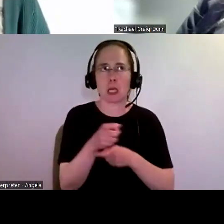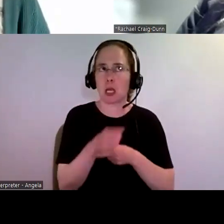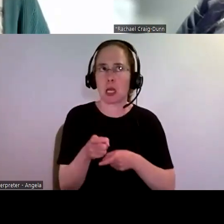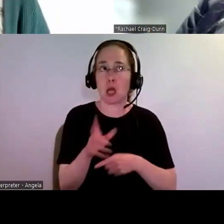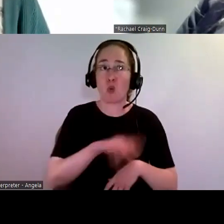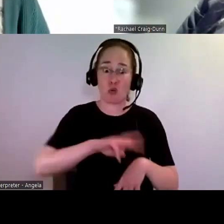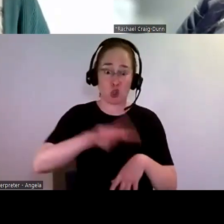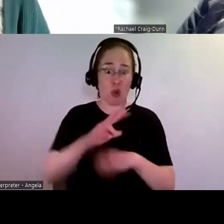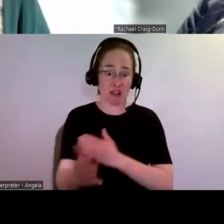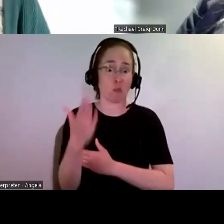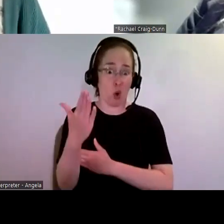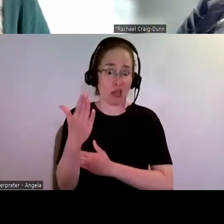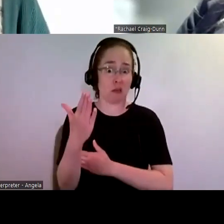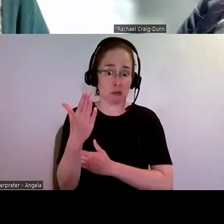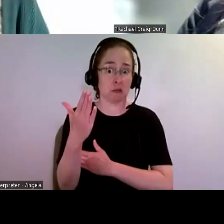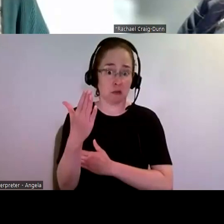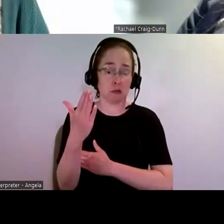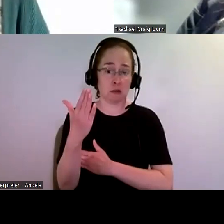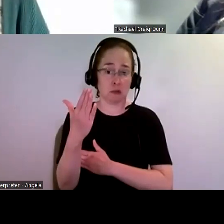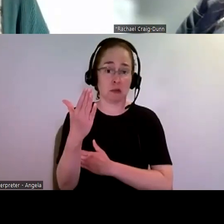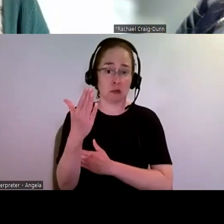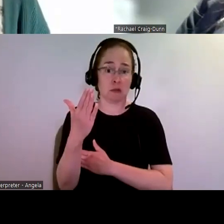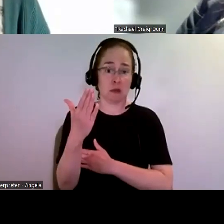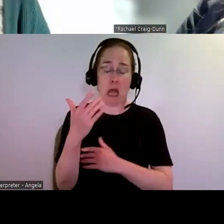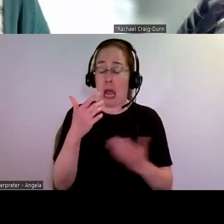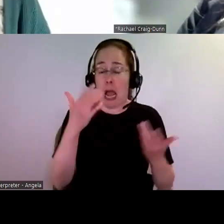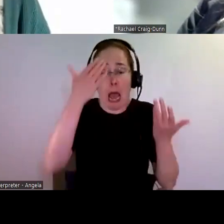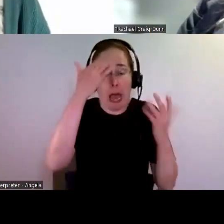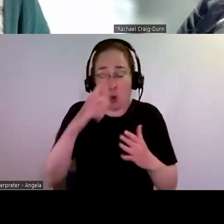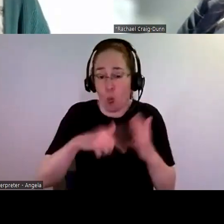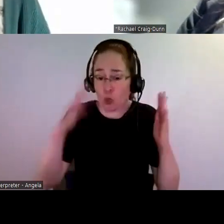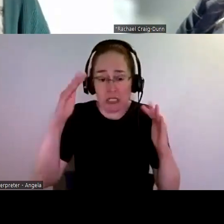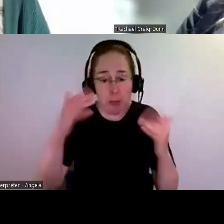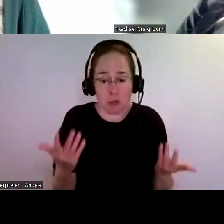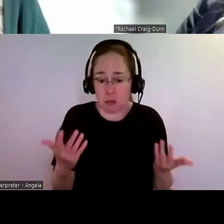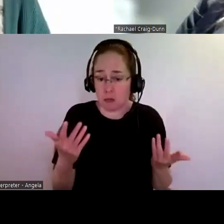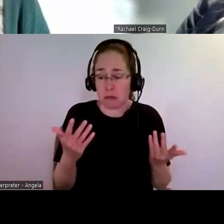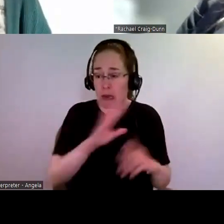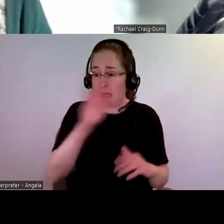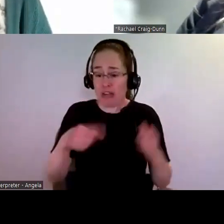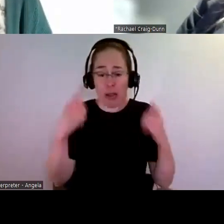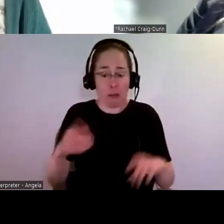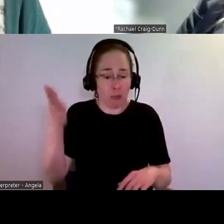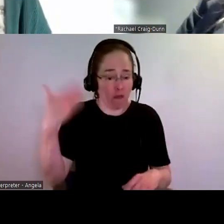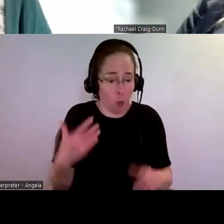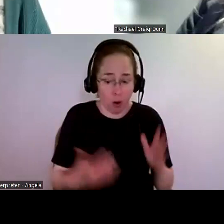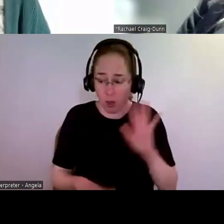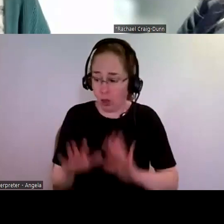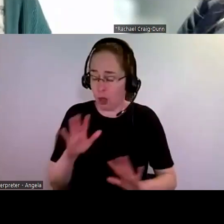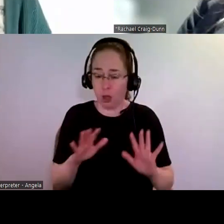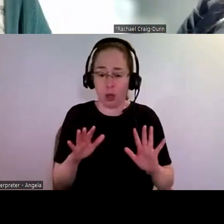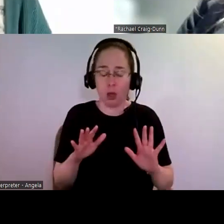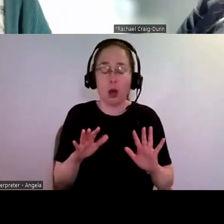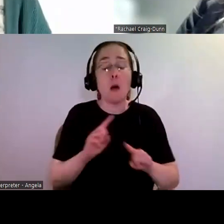2 o'clock in the morning, okay, being there. I didn't know what to expect. It had never happened. And there was